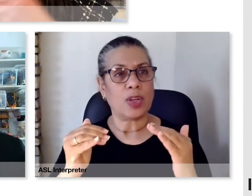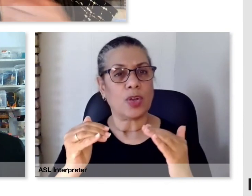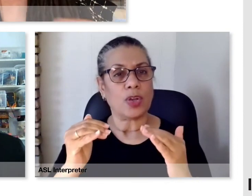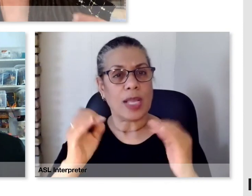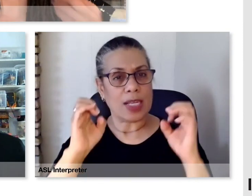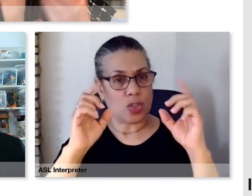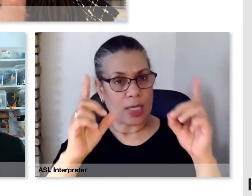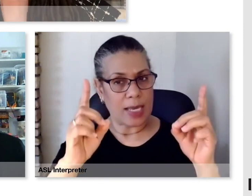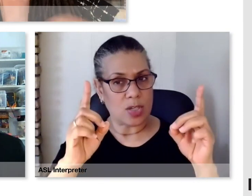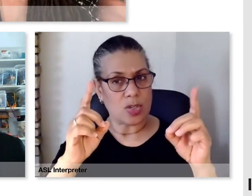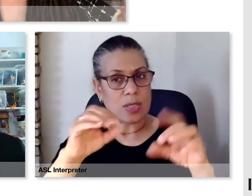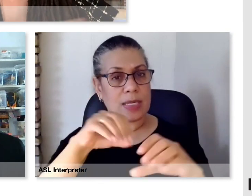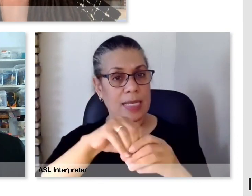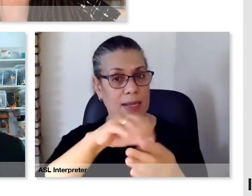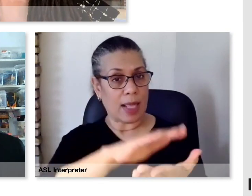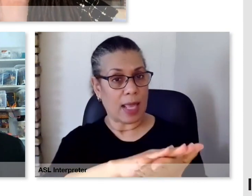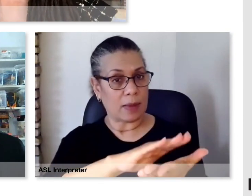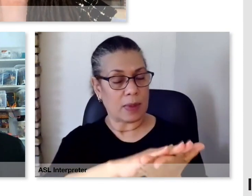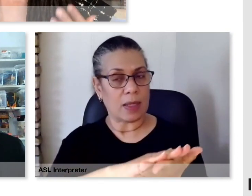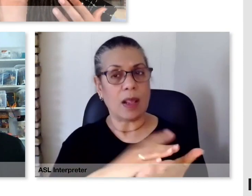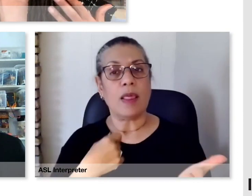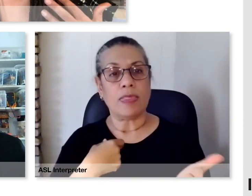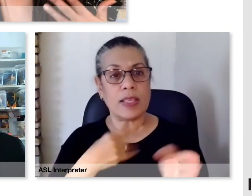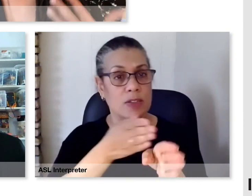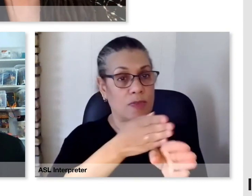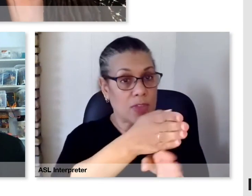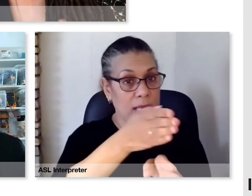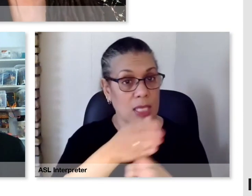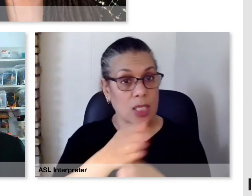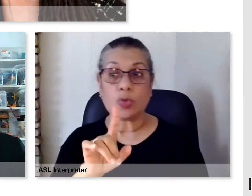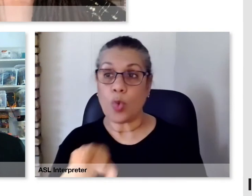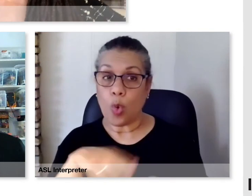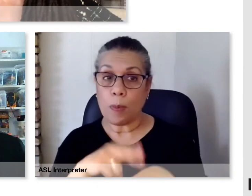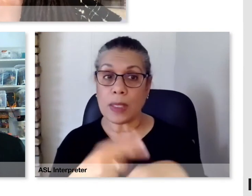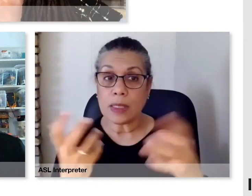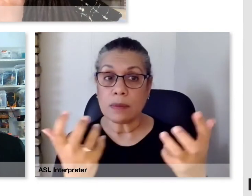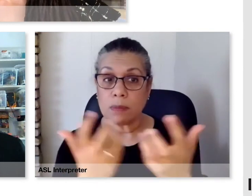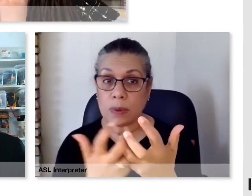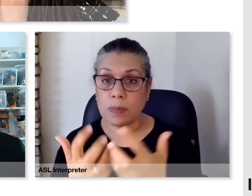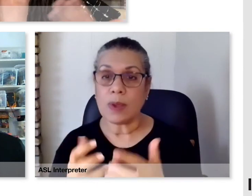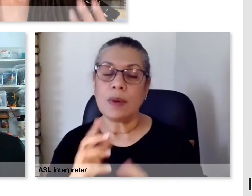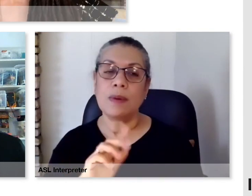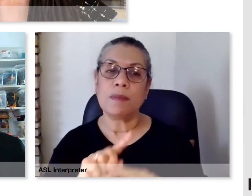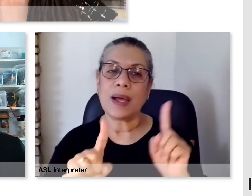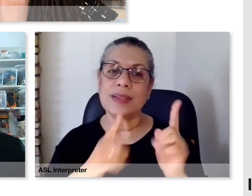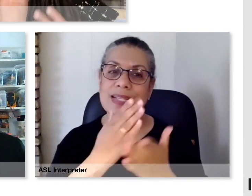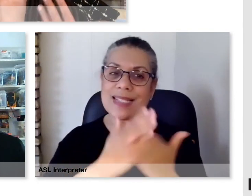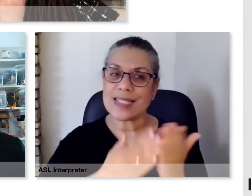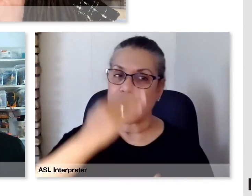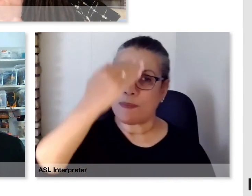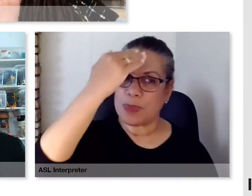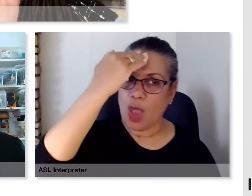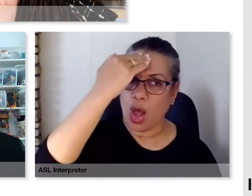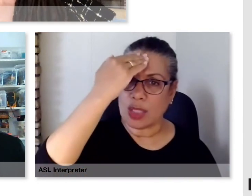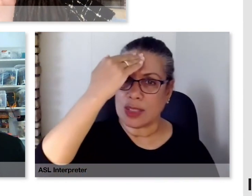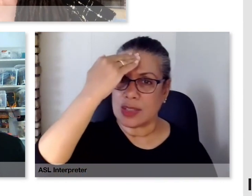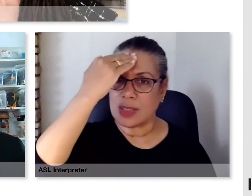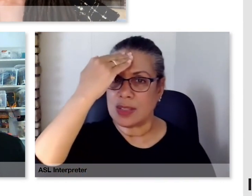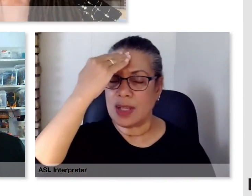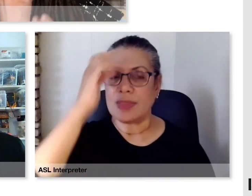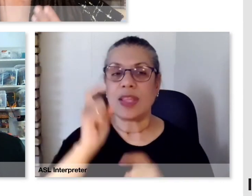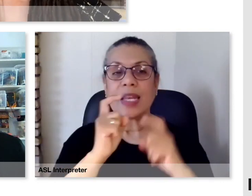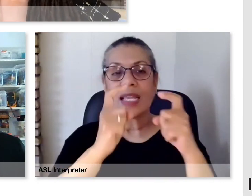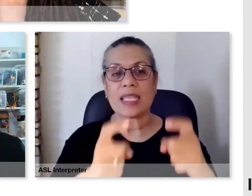while ideally these fields would be complementary, there are certain forms of knowledge that have more, that are granted more